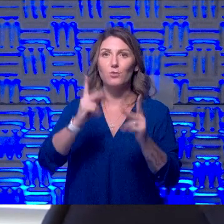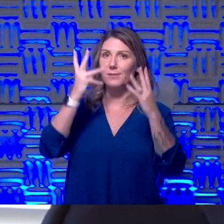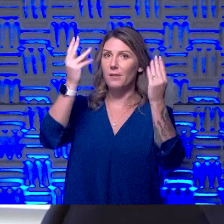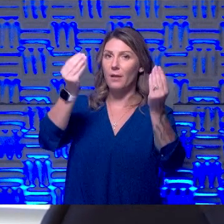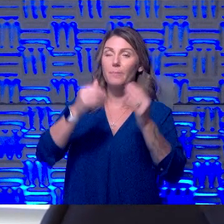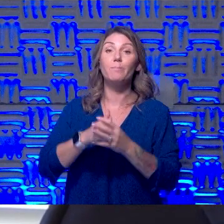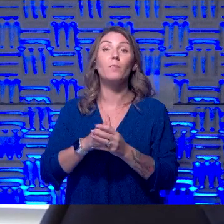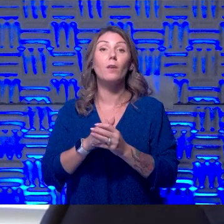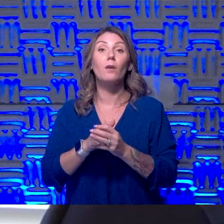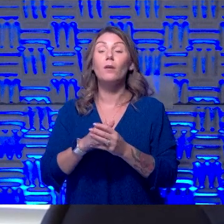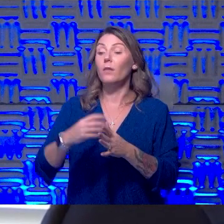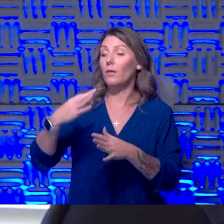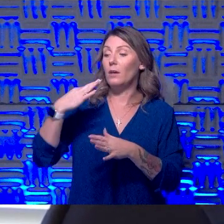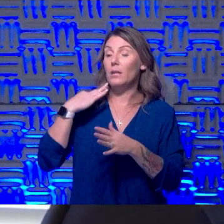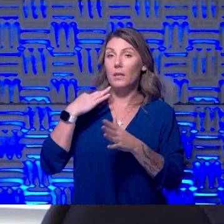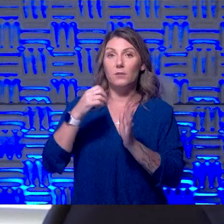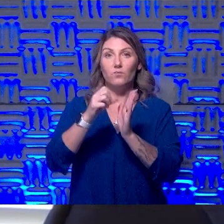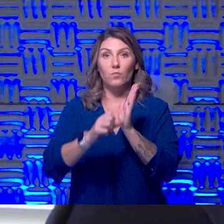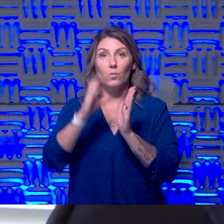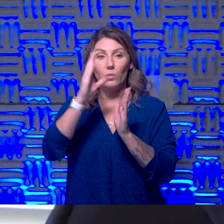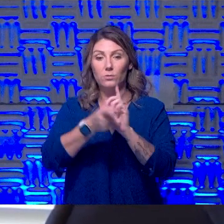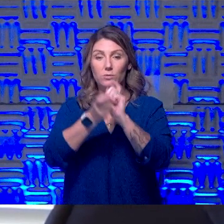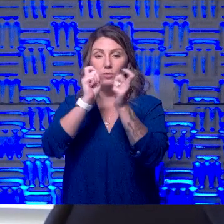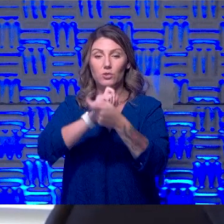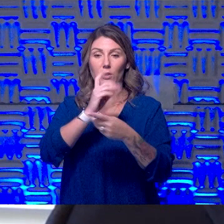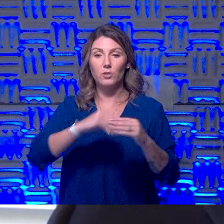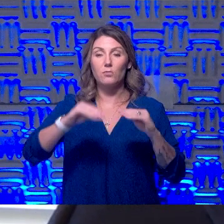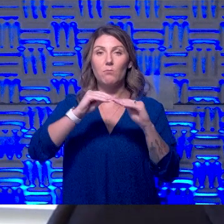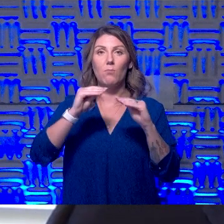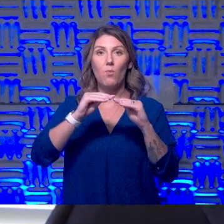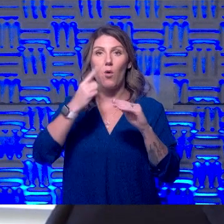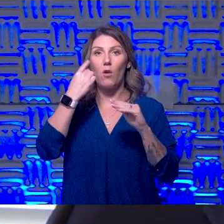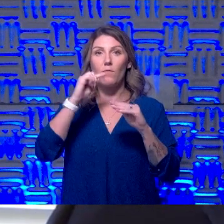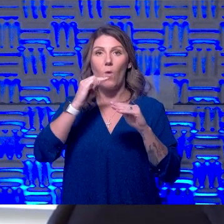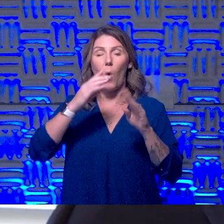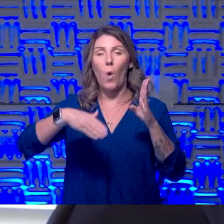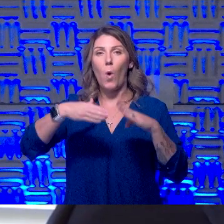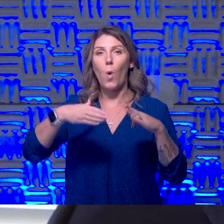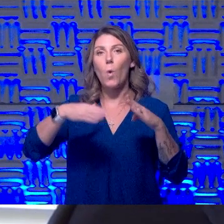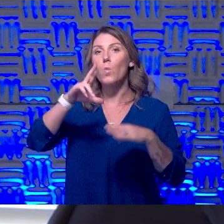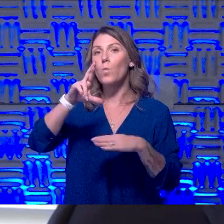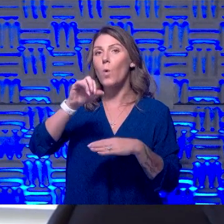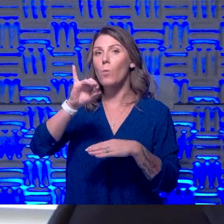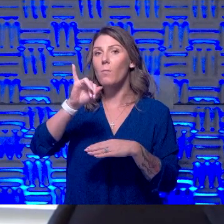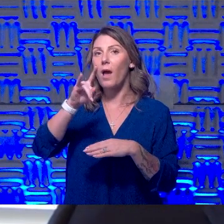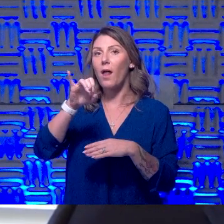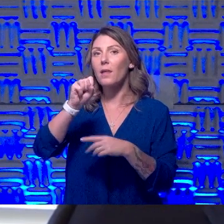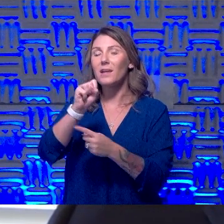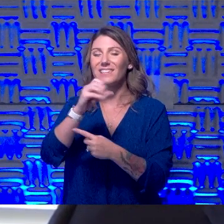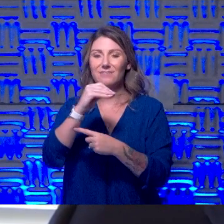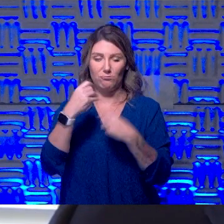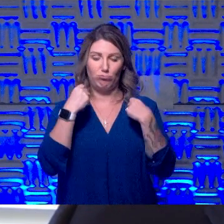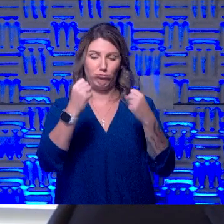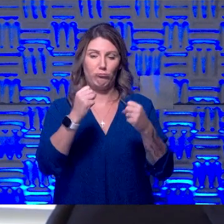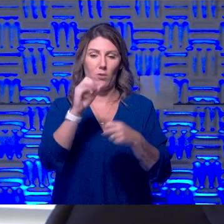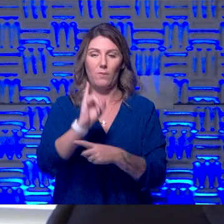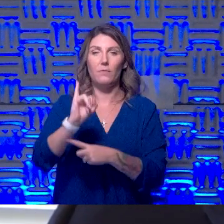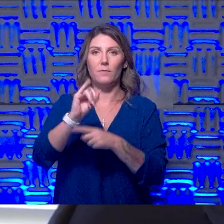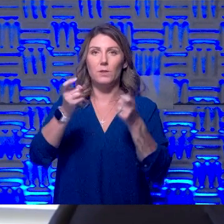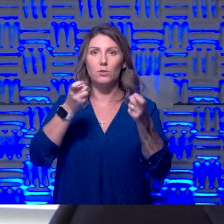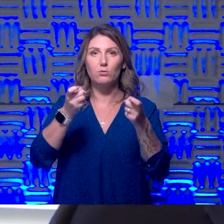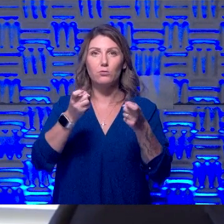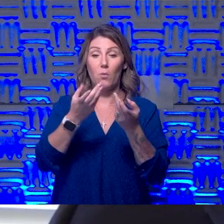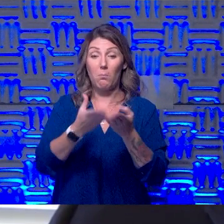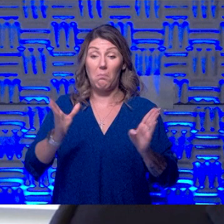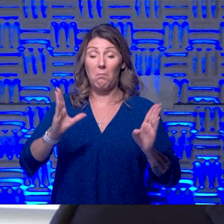Elective procedures are going to change as people move more towards robotics and stronger infection control. I think it's going to be important. The